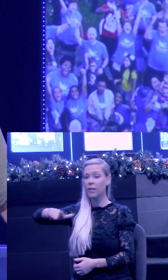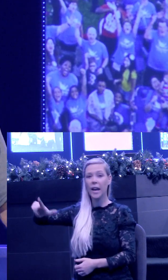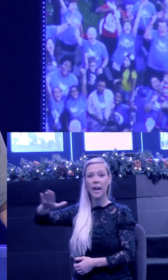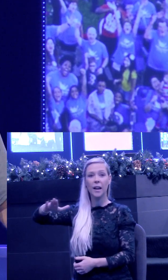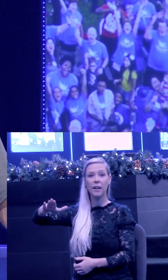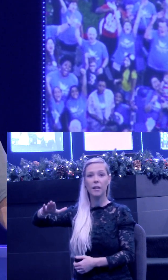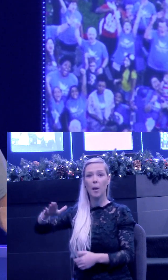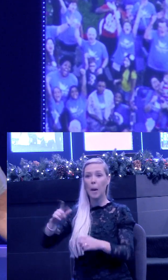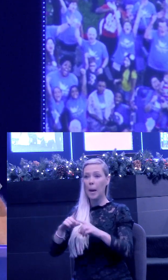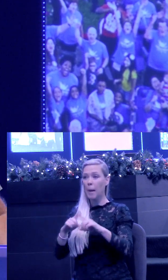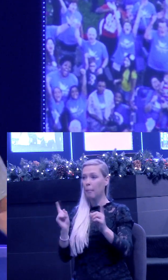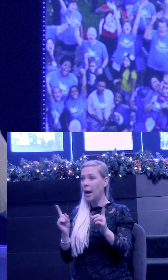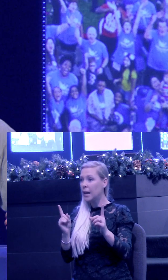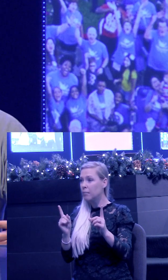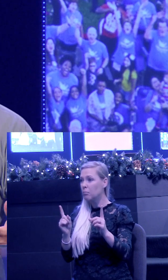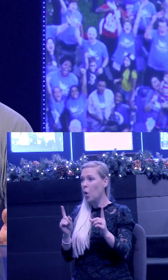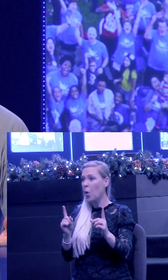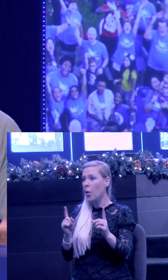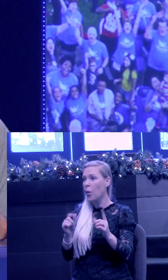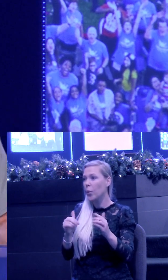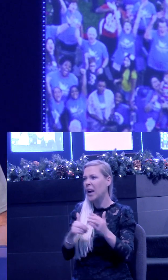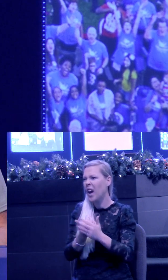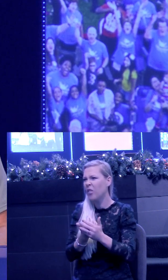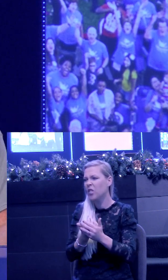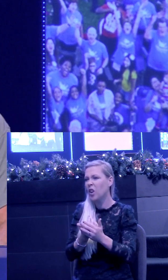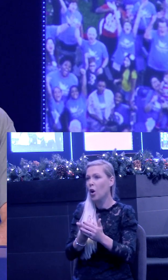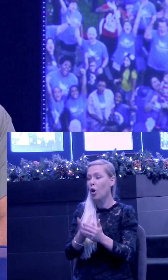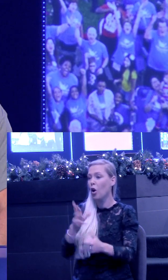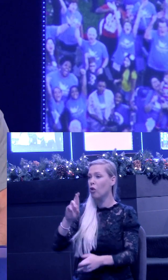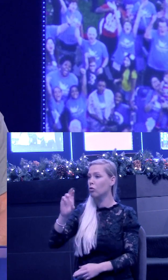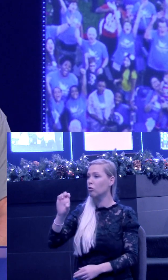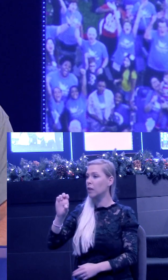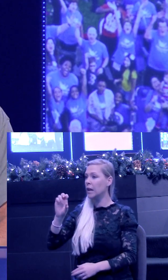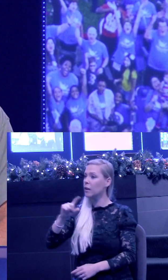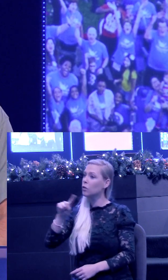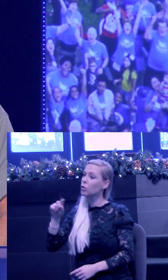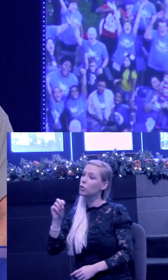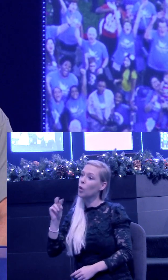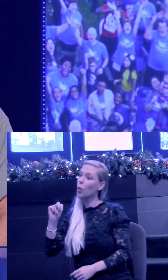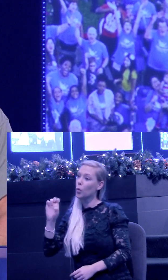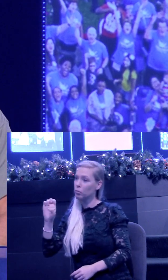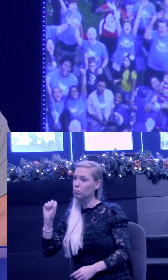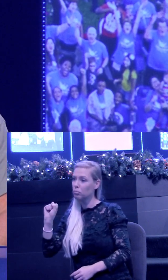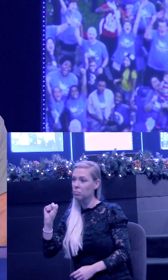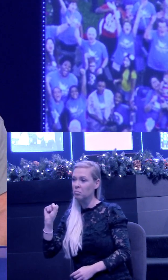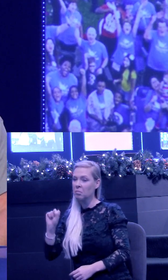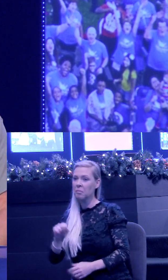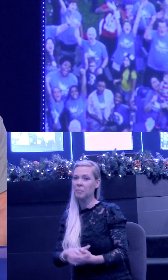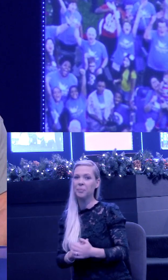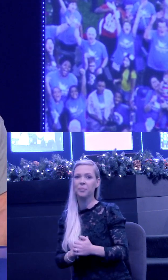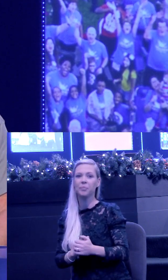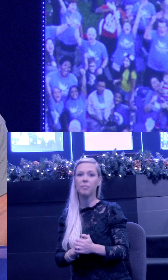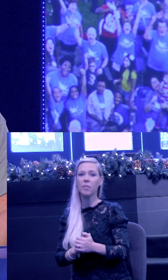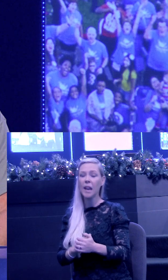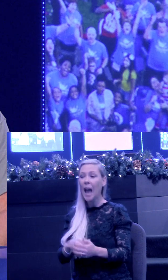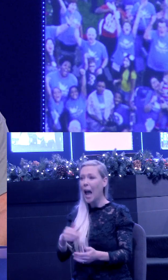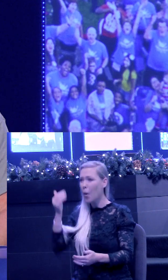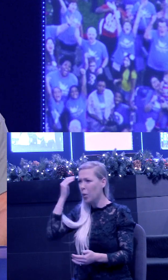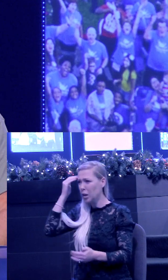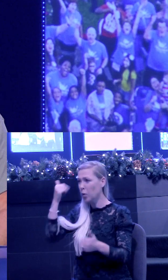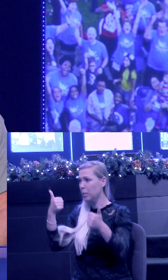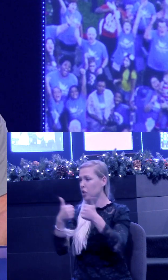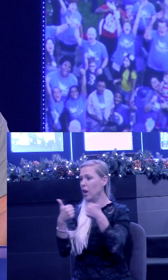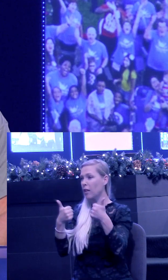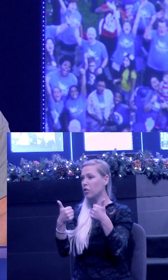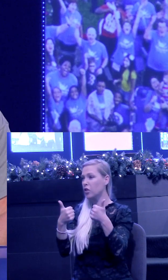zoned residential. And so we were in the acres and we need to rezone that so we could use it as a church. And we've been told that it was gonna be a little challenge,